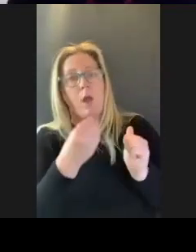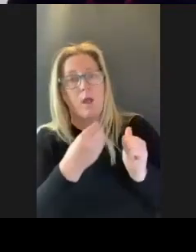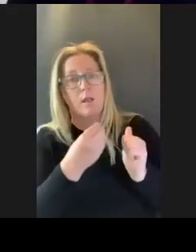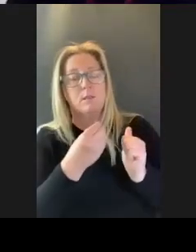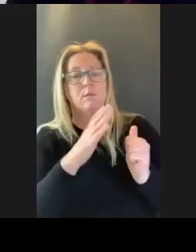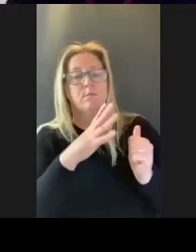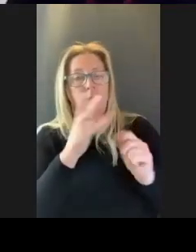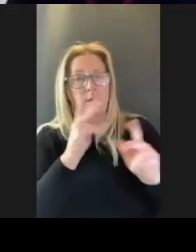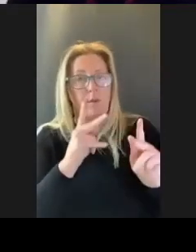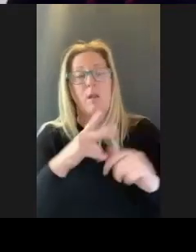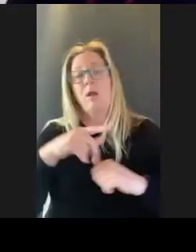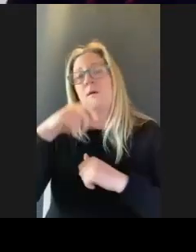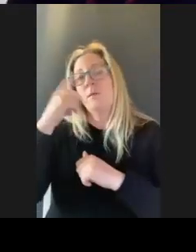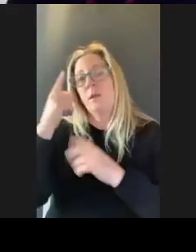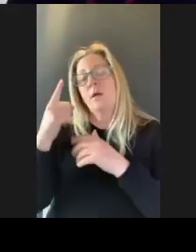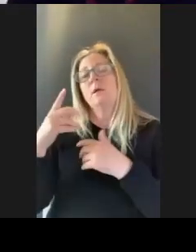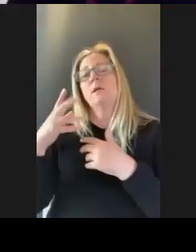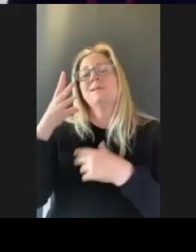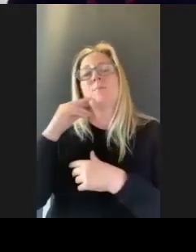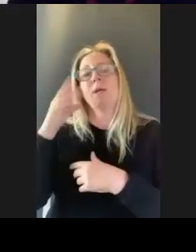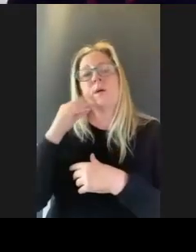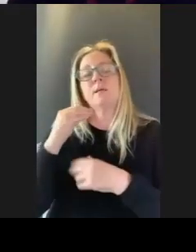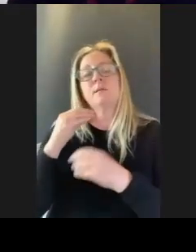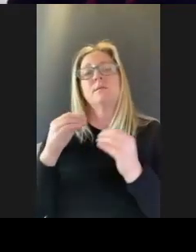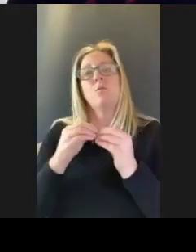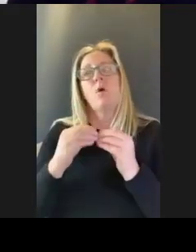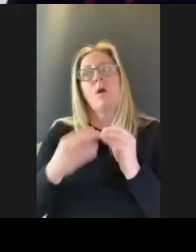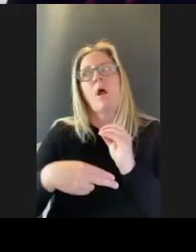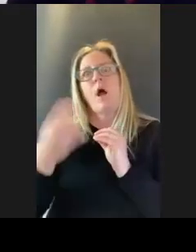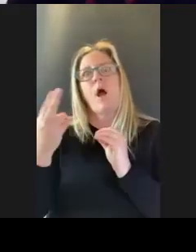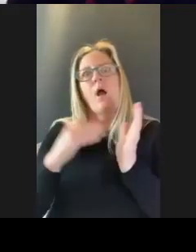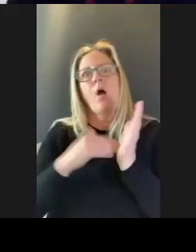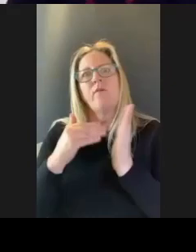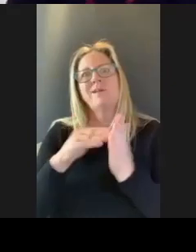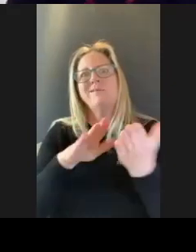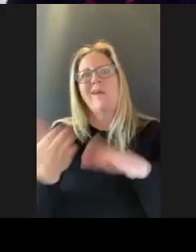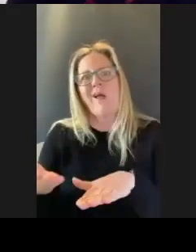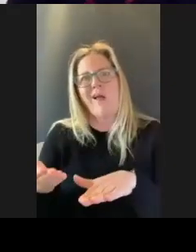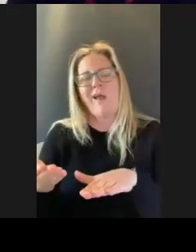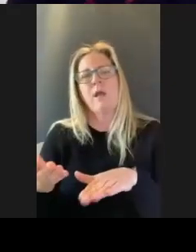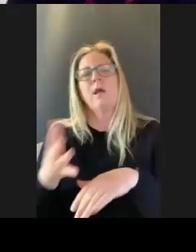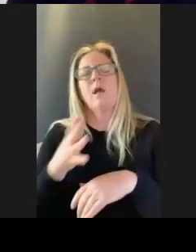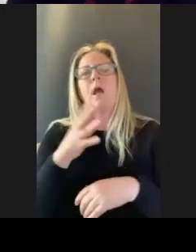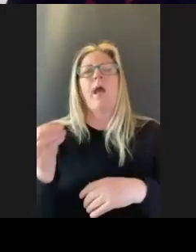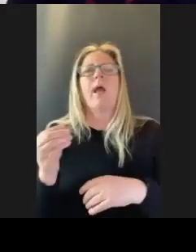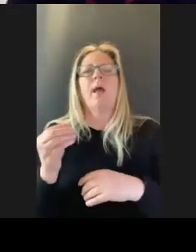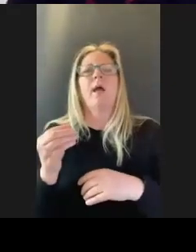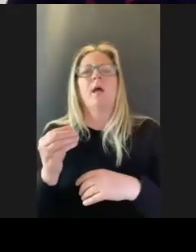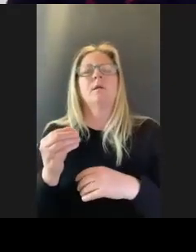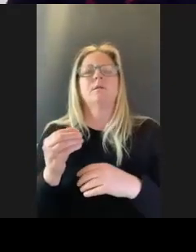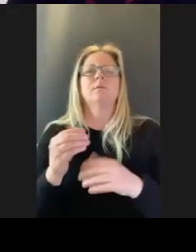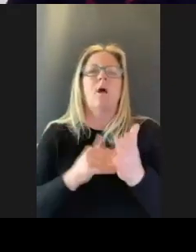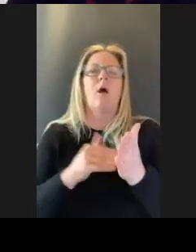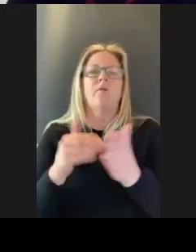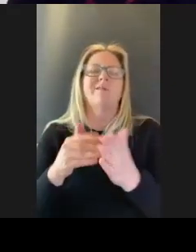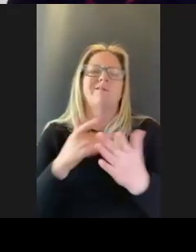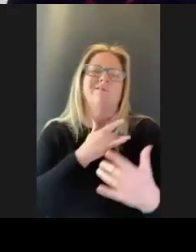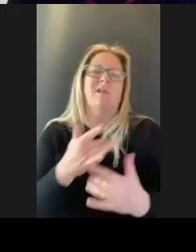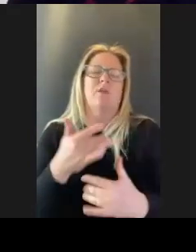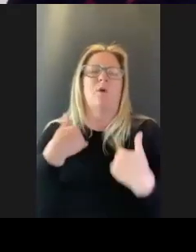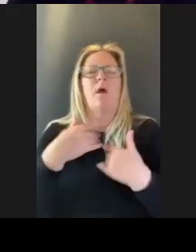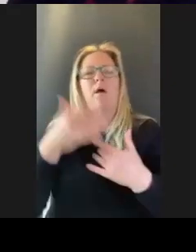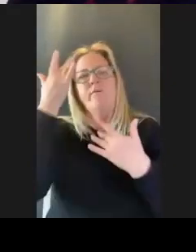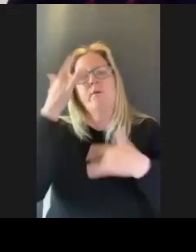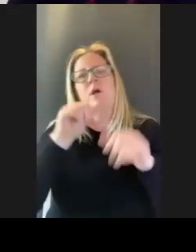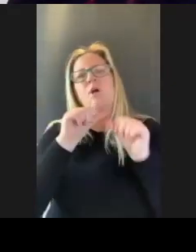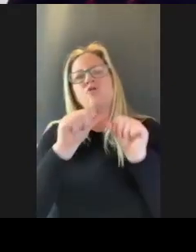Americans experience higher death rates and higher prevalence rates for chronic conditions. So underlying